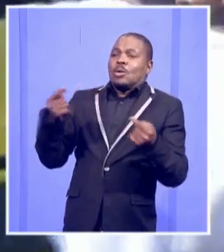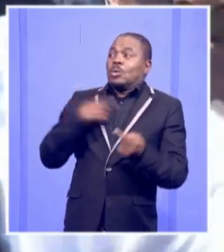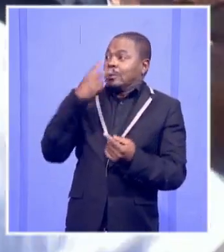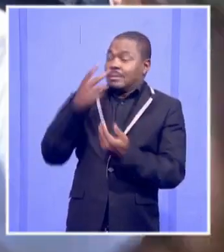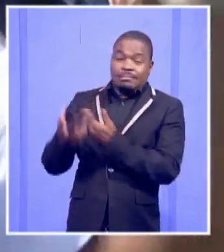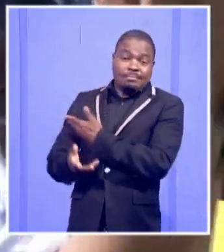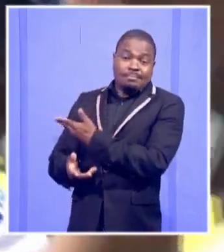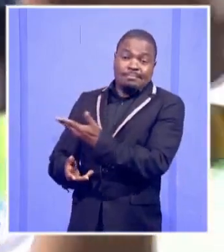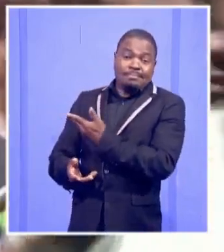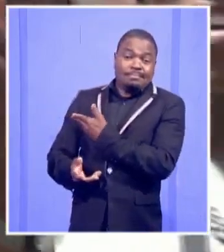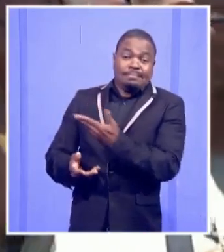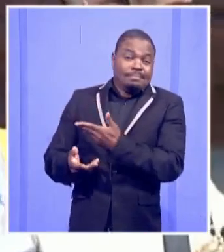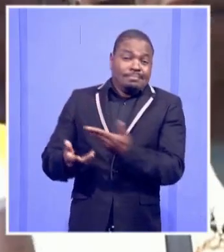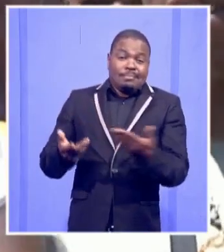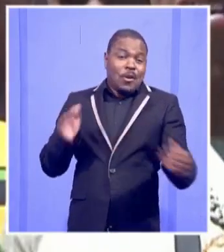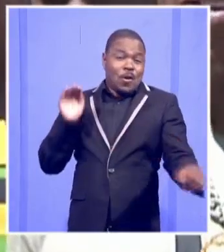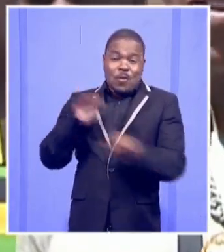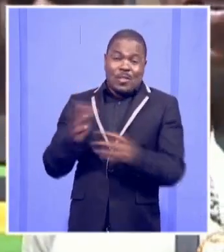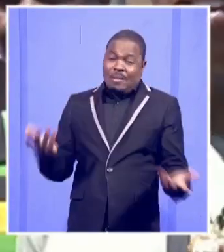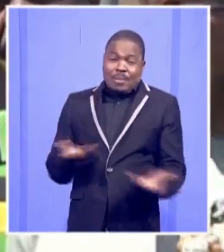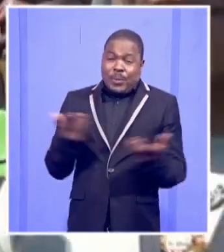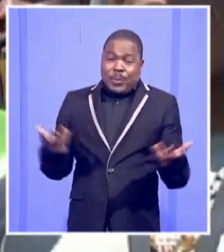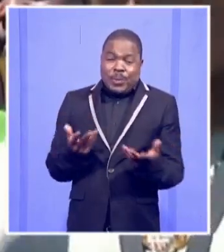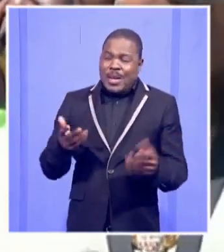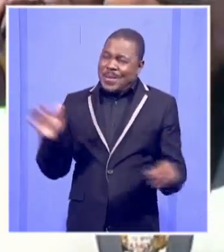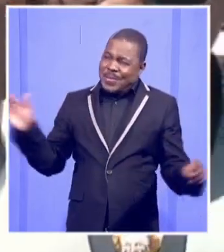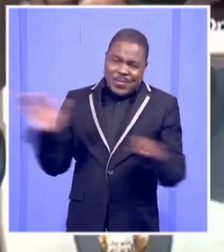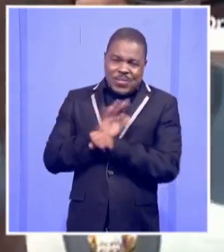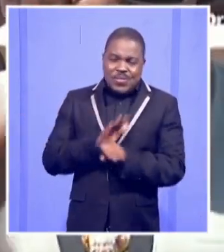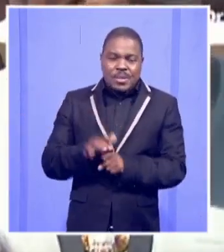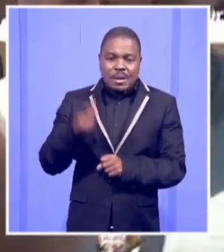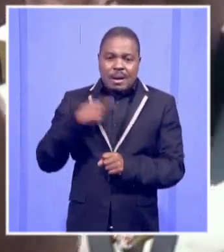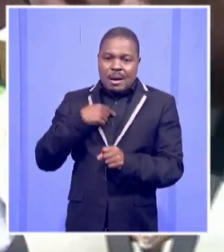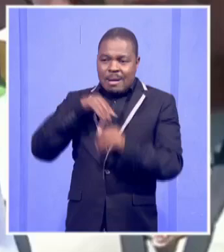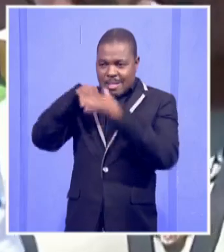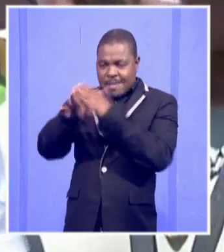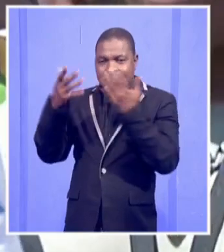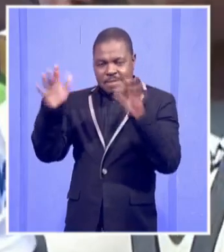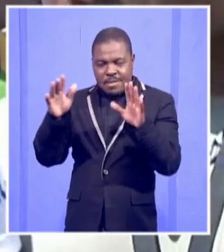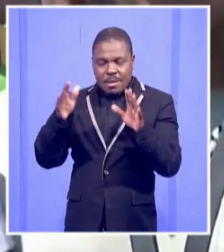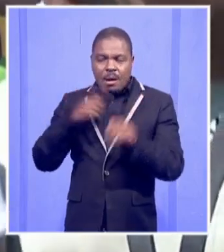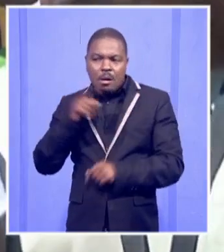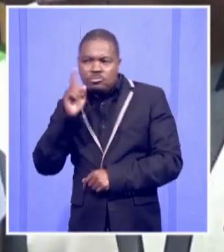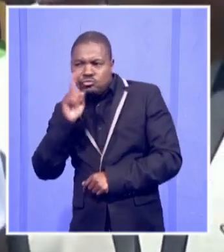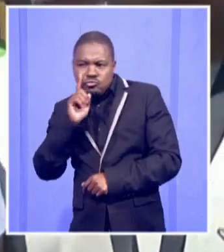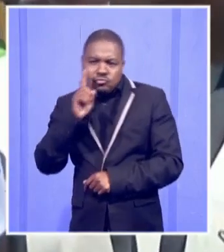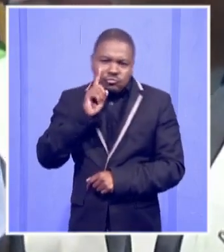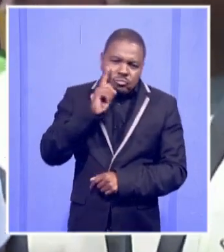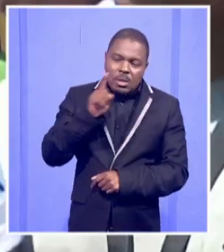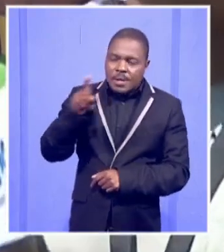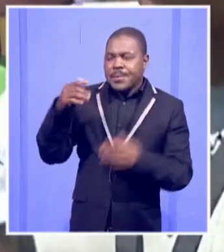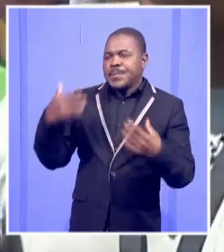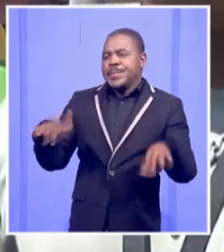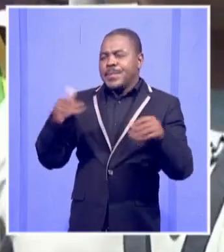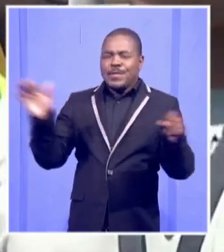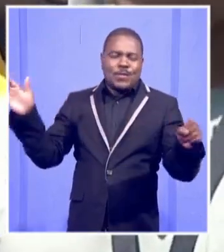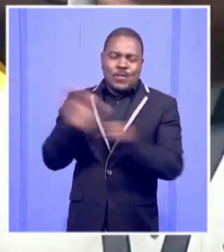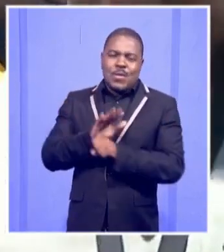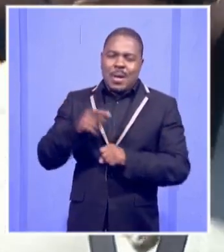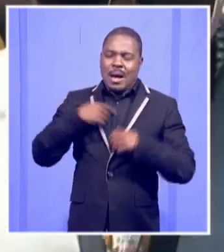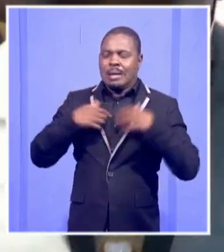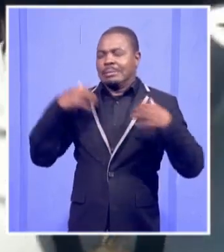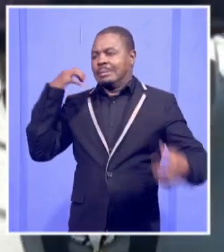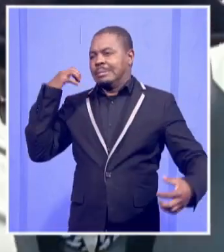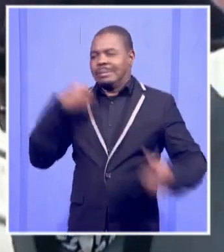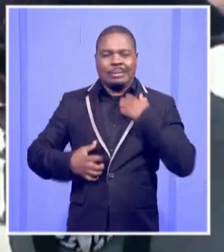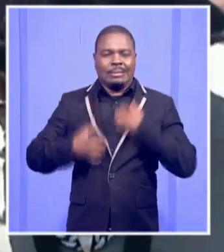look around you. It's overflowing. It's full. We went inside actually just to check. It's very full inside, and we are super excited